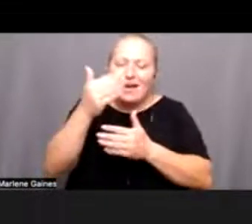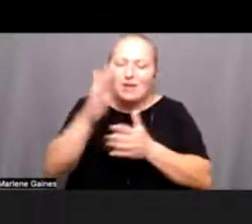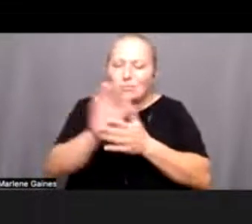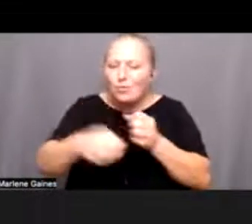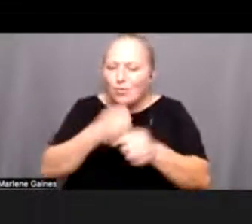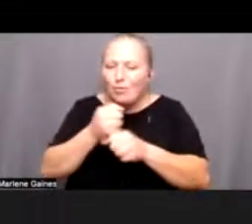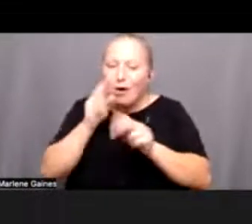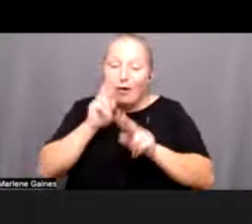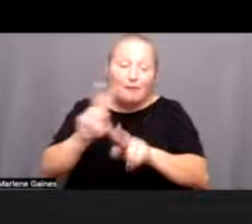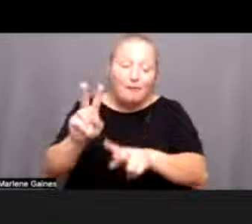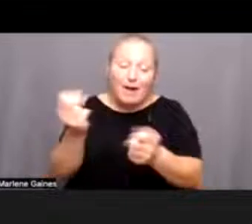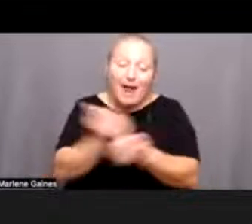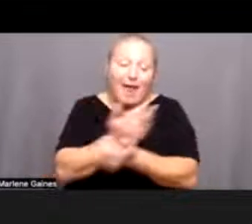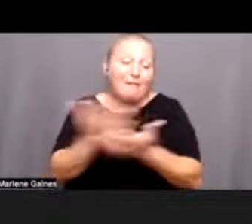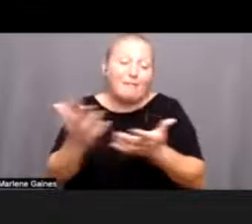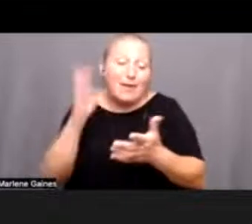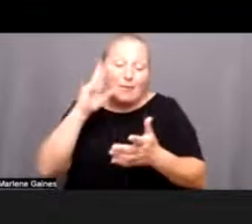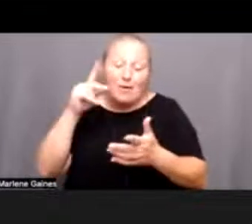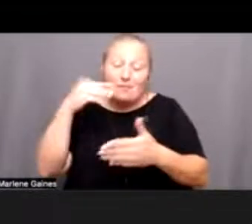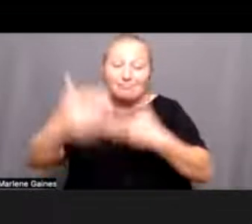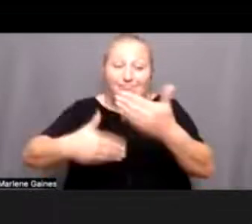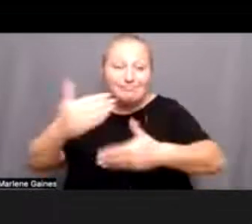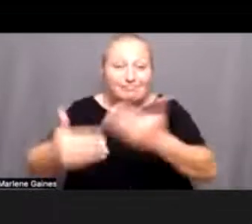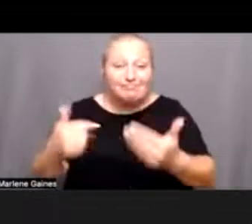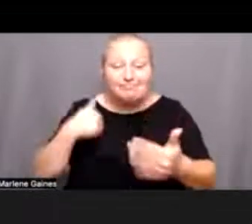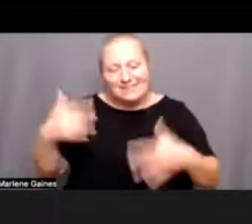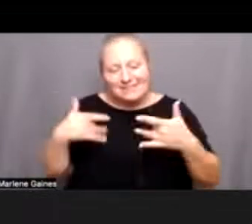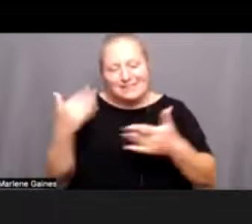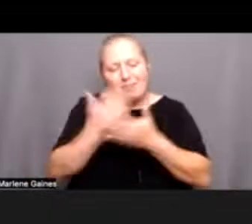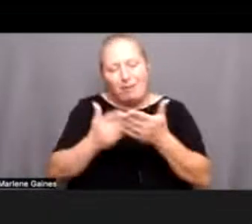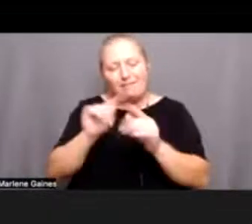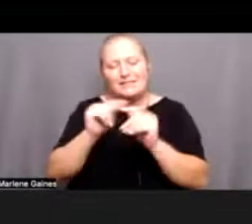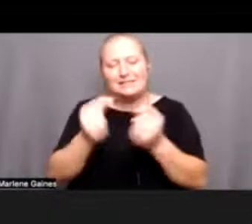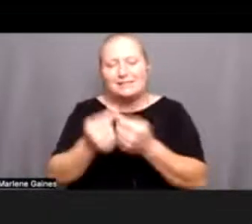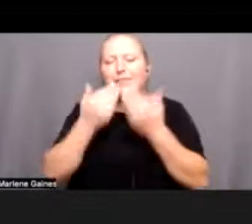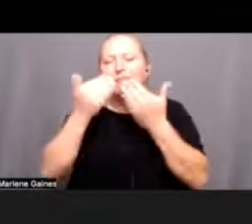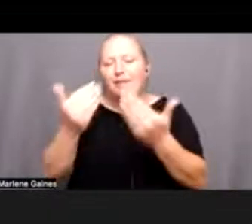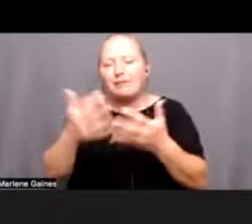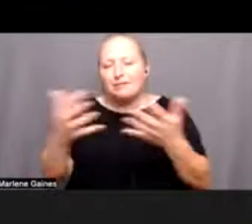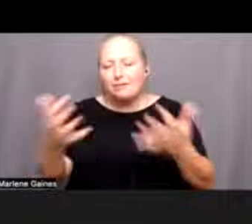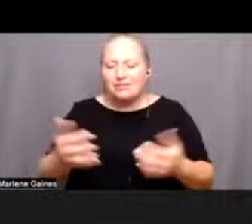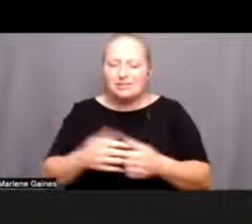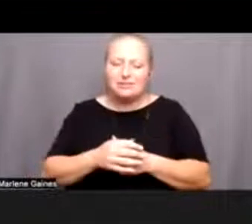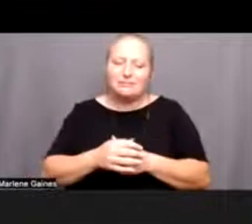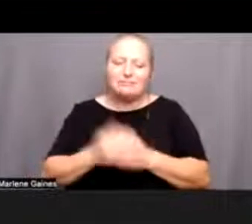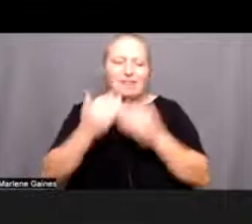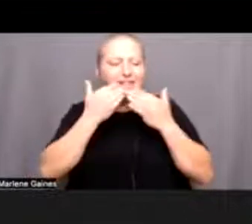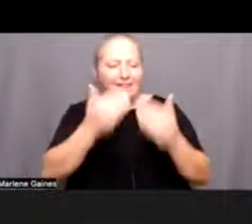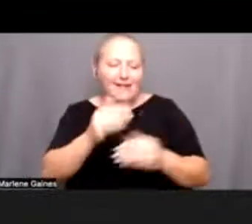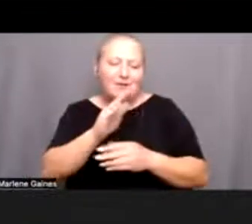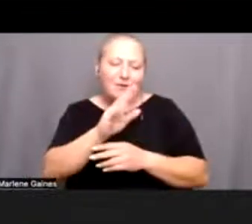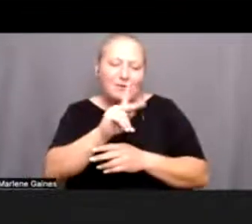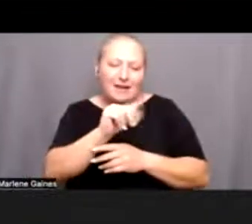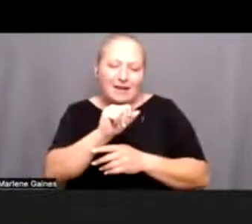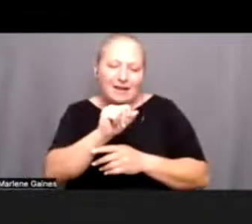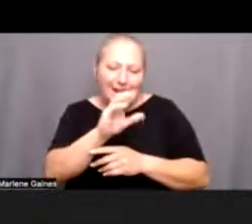to everything that is going to unfold, and I'm excited to be a part of the team. So thank you so much. Thank you, Casey.